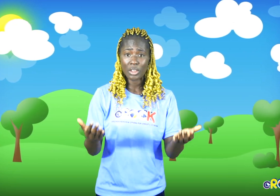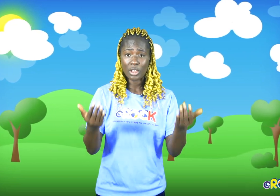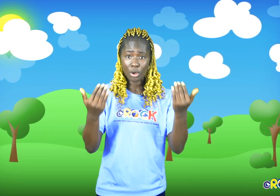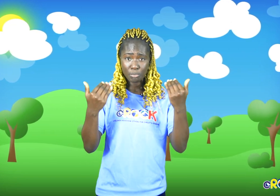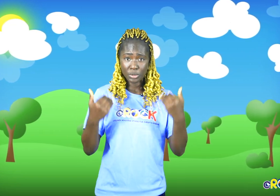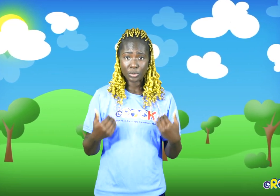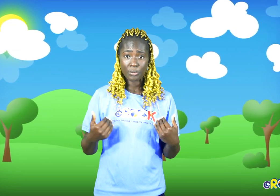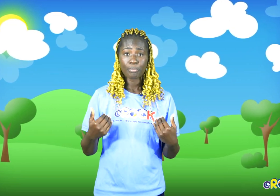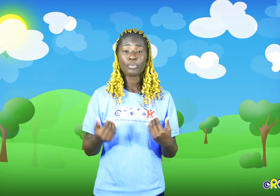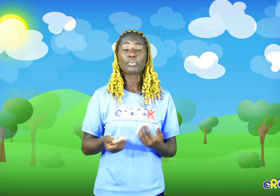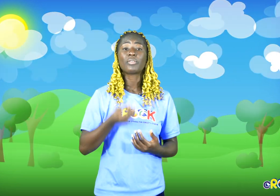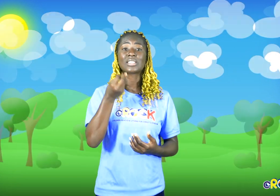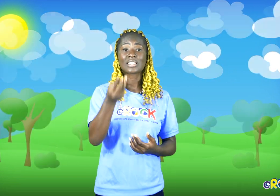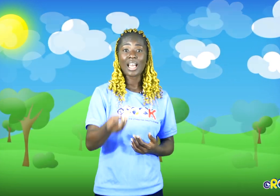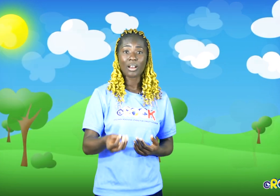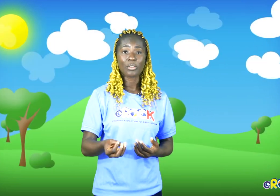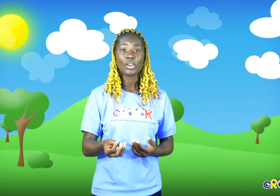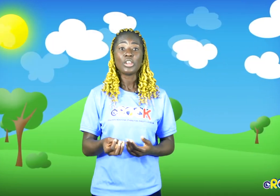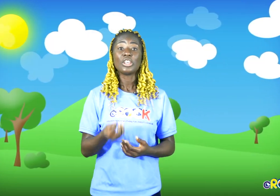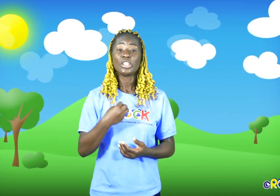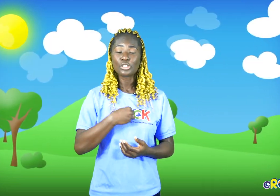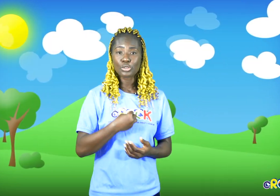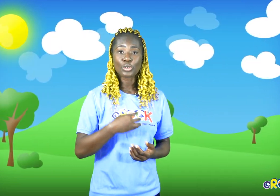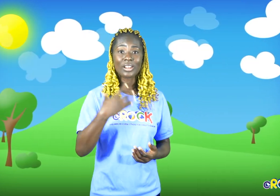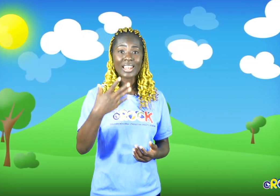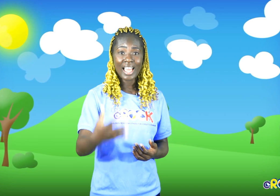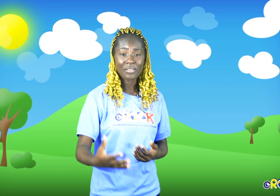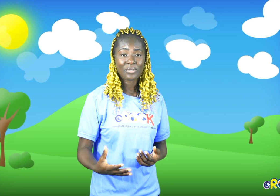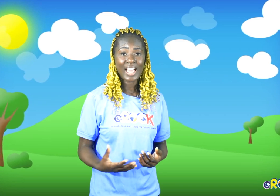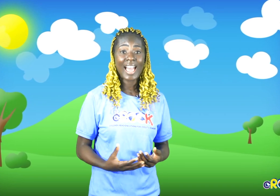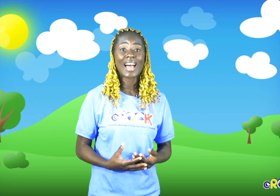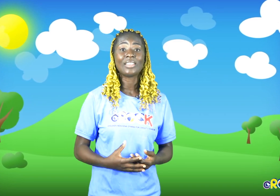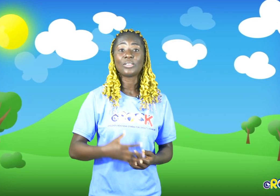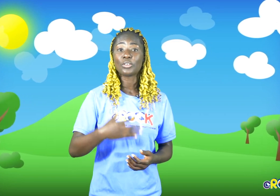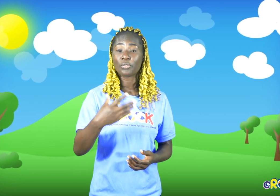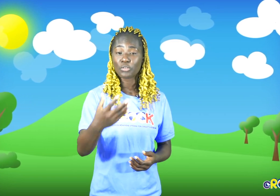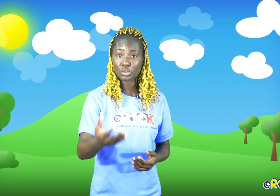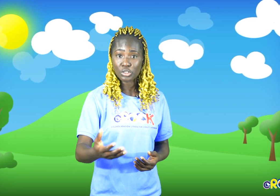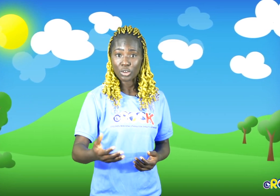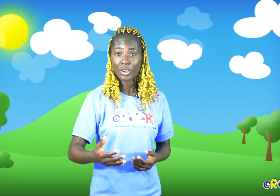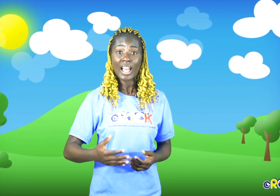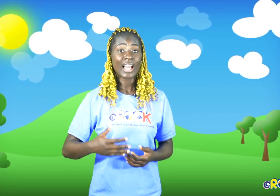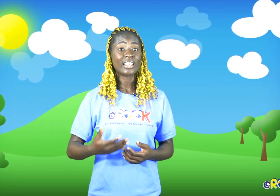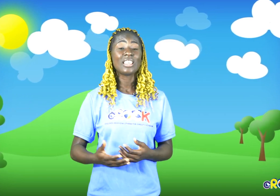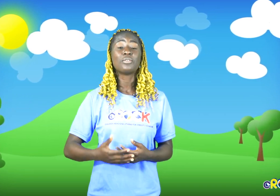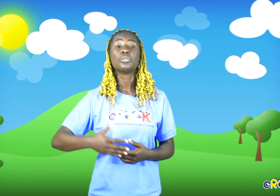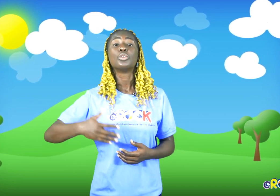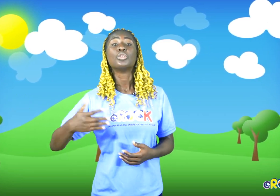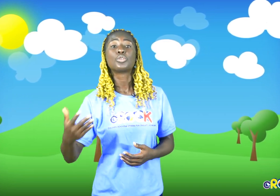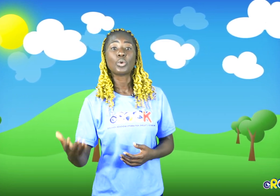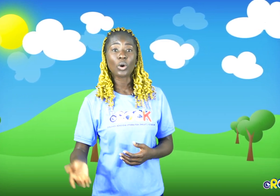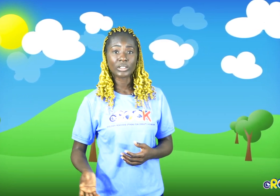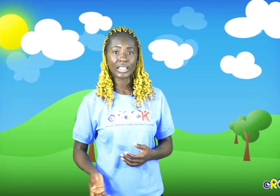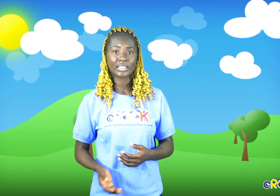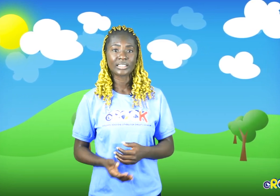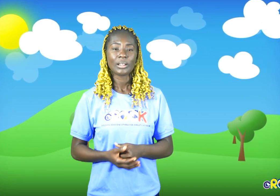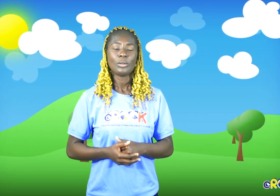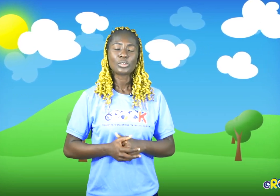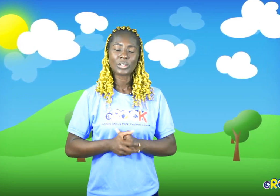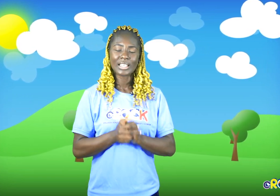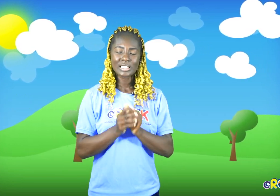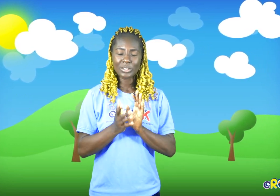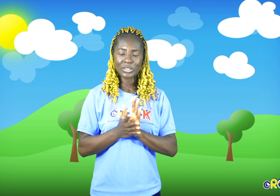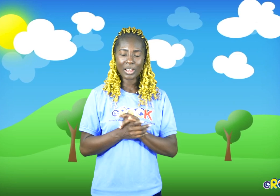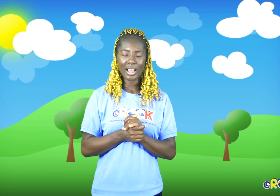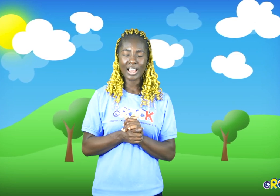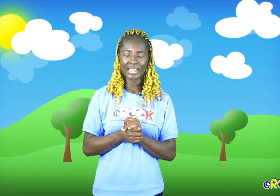This will help you prophesy into your life and your future and even to others.